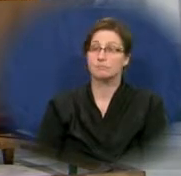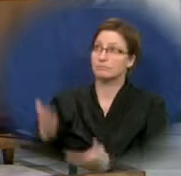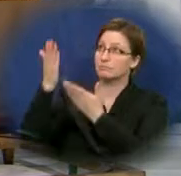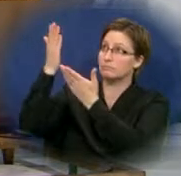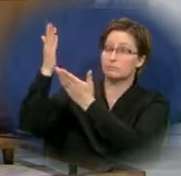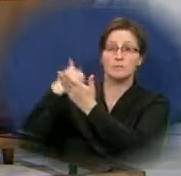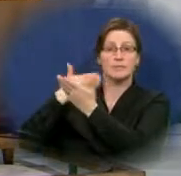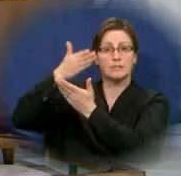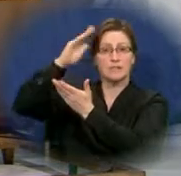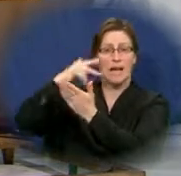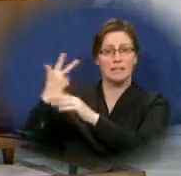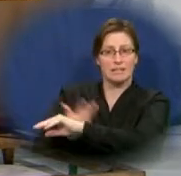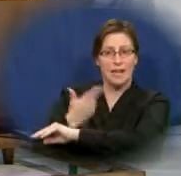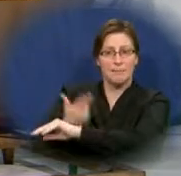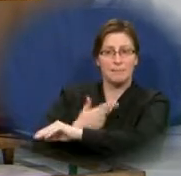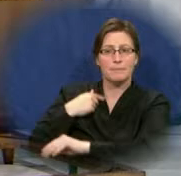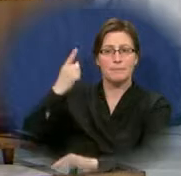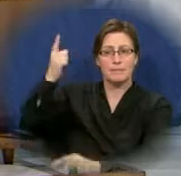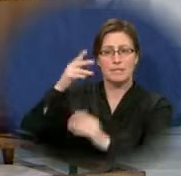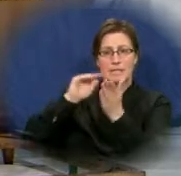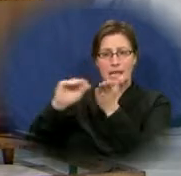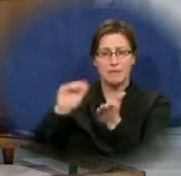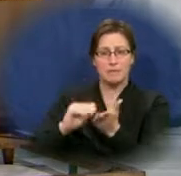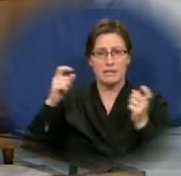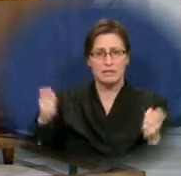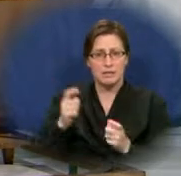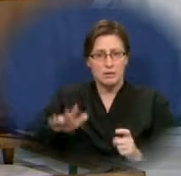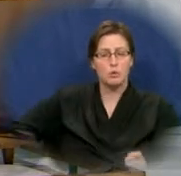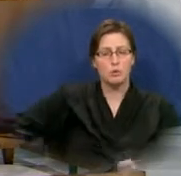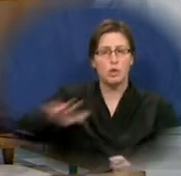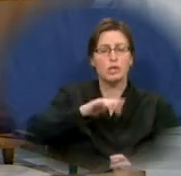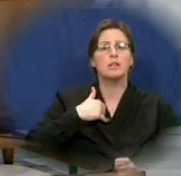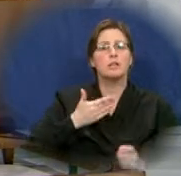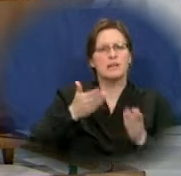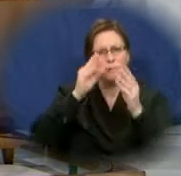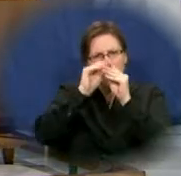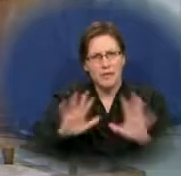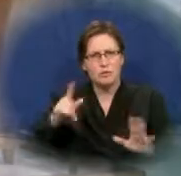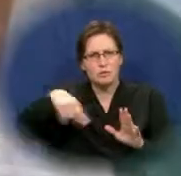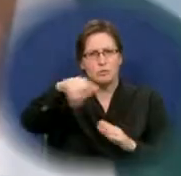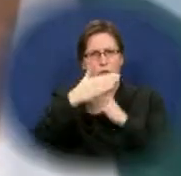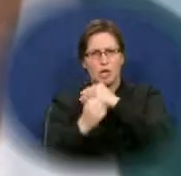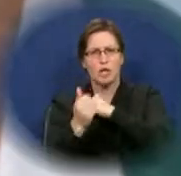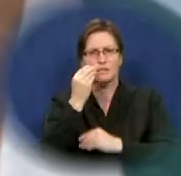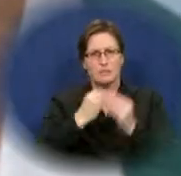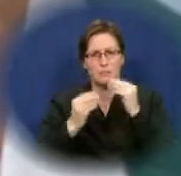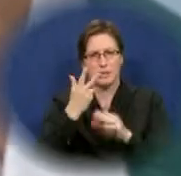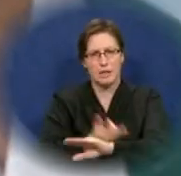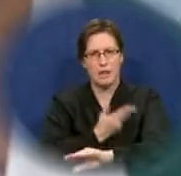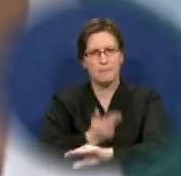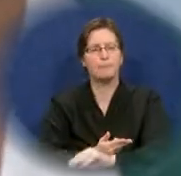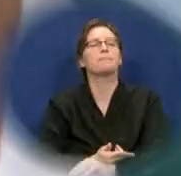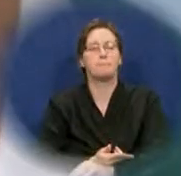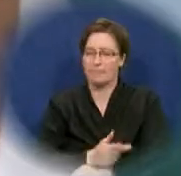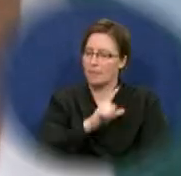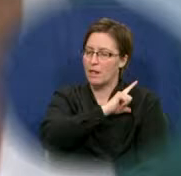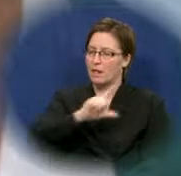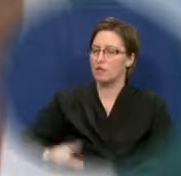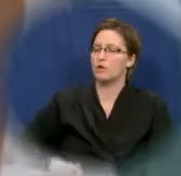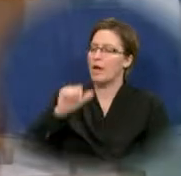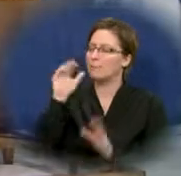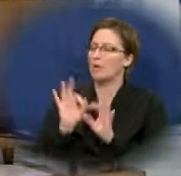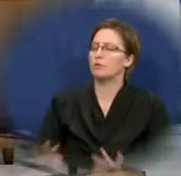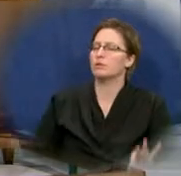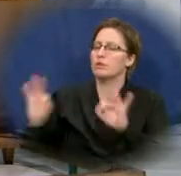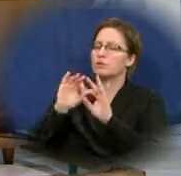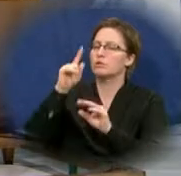Behold the Lamb of God, behold him who takes away the sins of the world. Blessed are those called to the supper of the Lamb. Lord, I am not